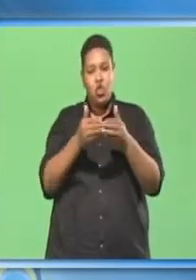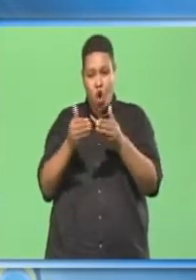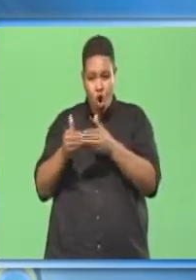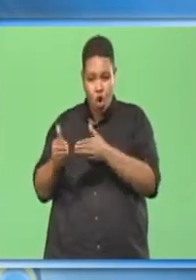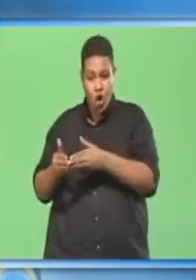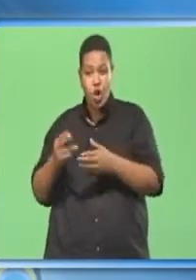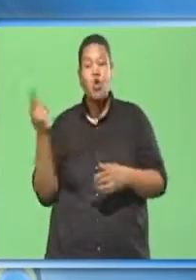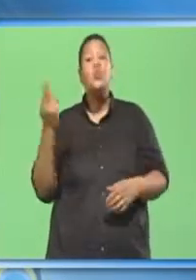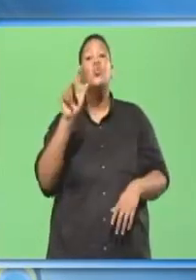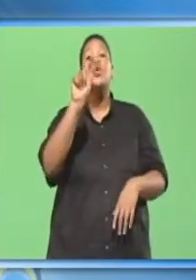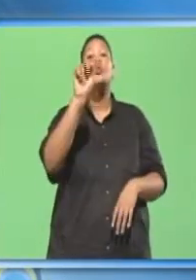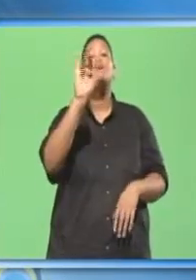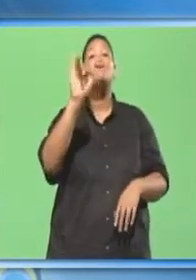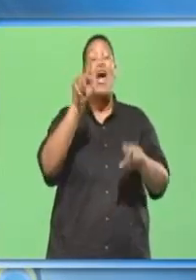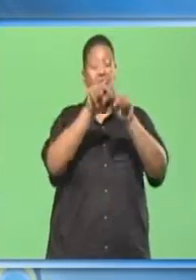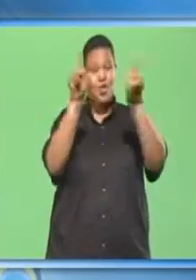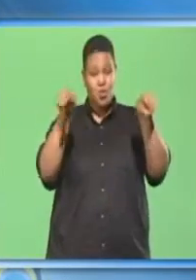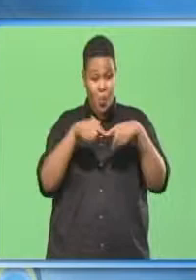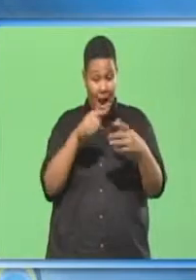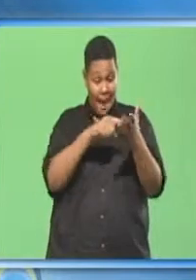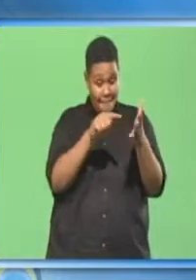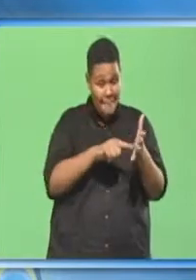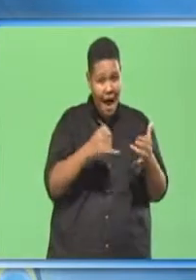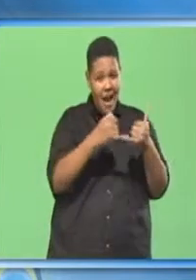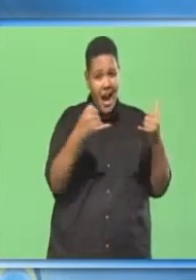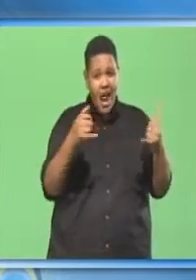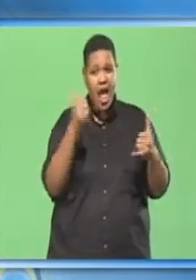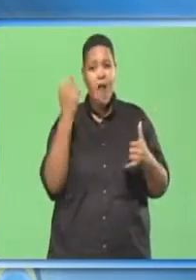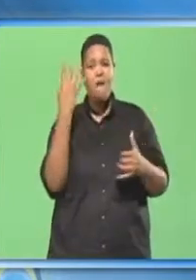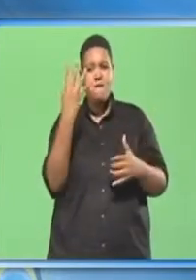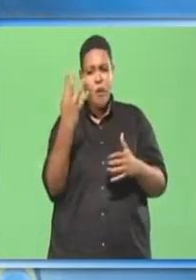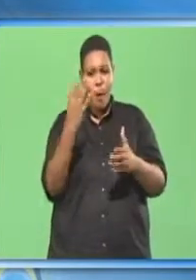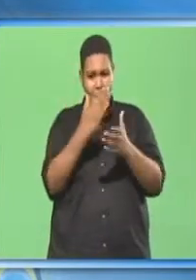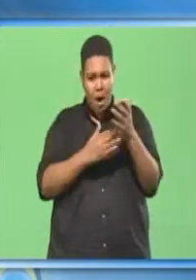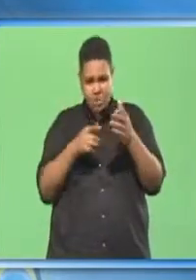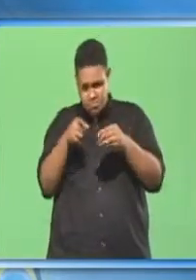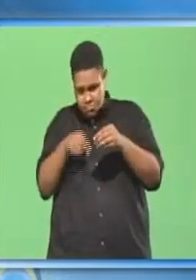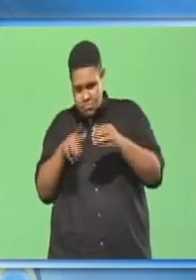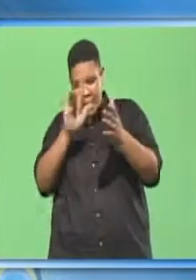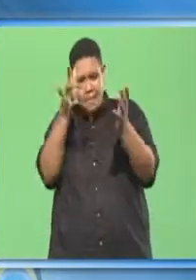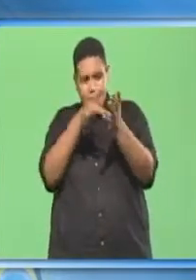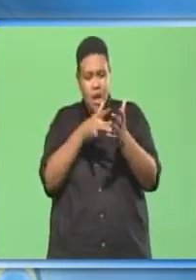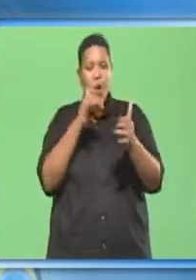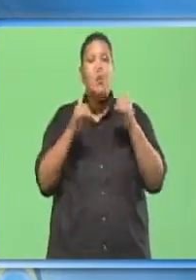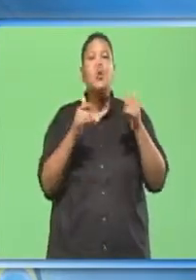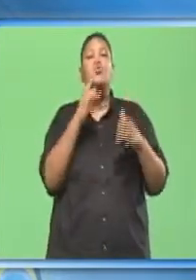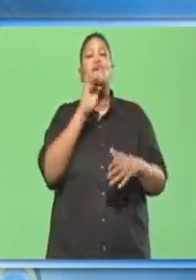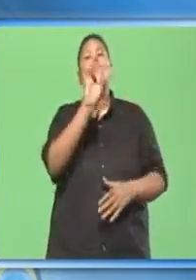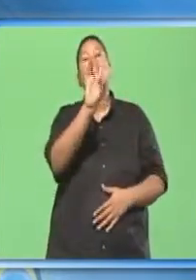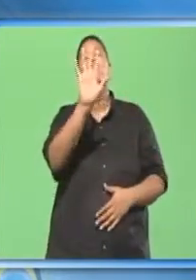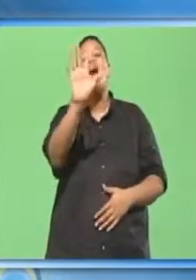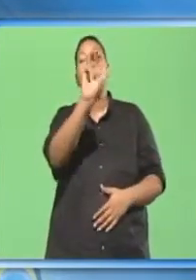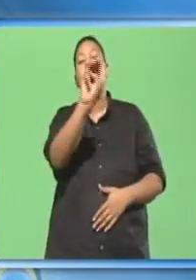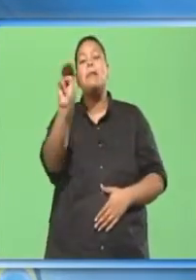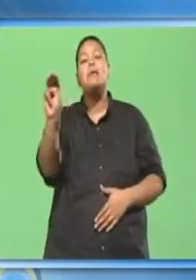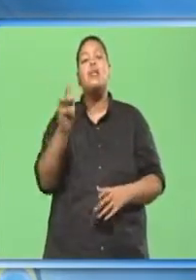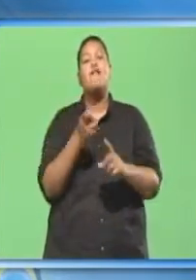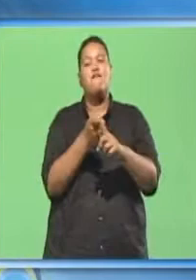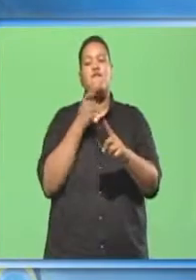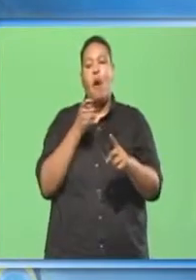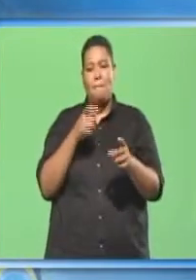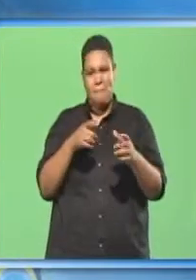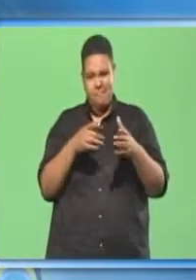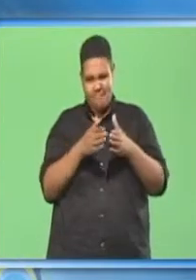Use a tri-square and mark a line all around the 4 face at midpoint, which is 75 mm from the